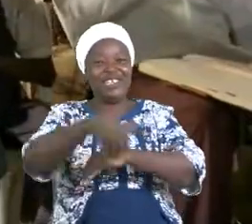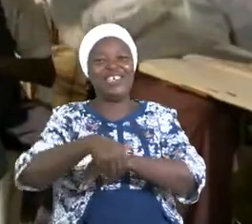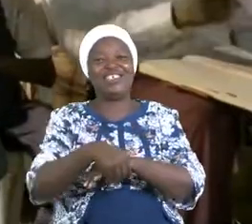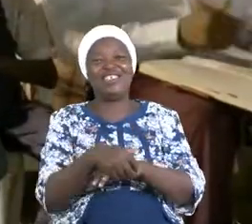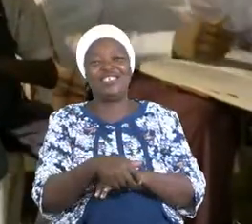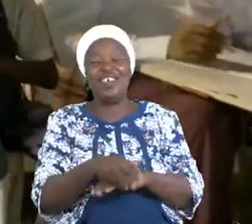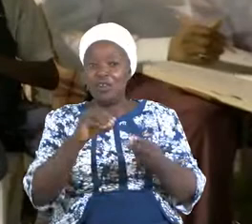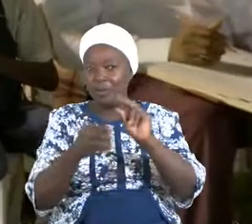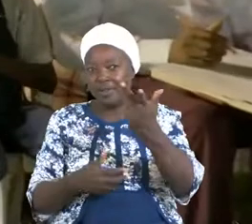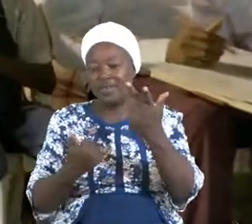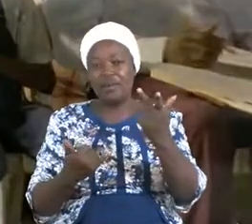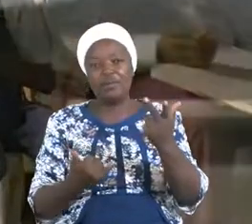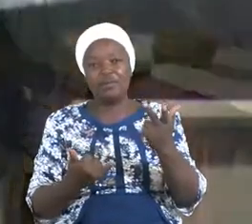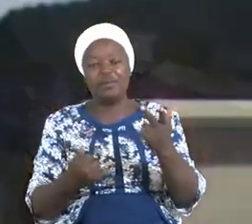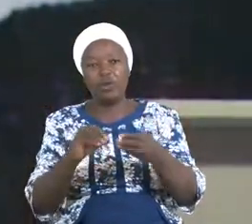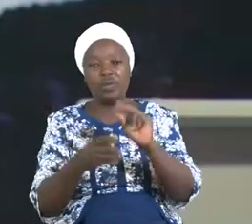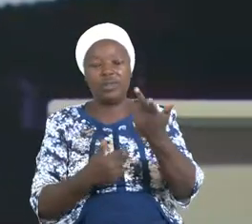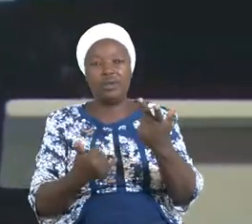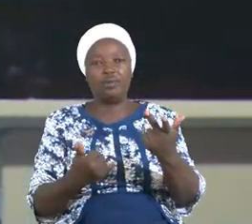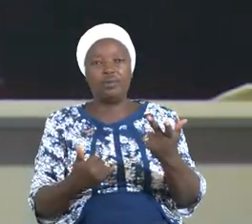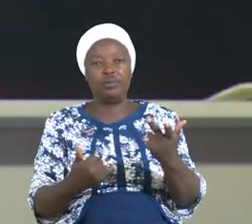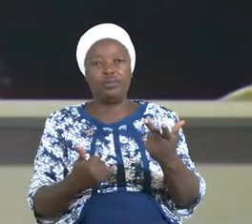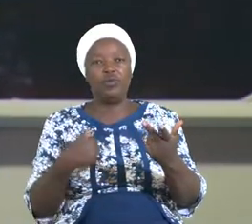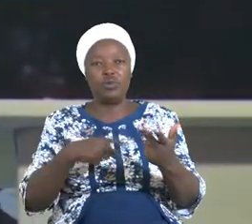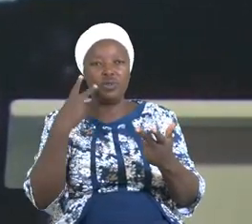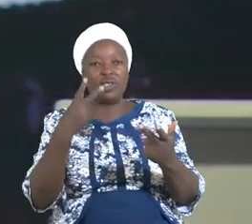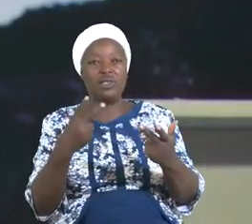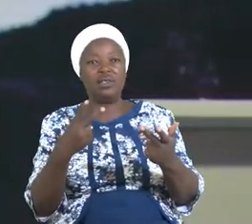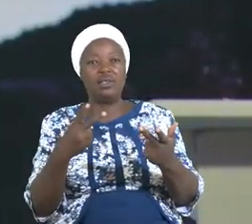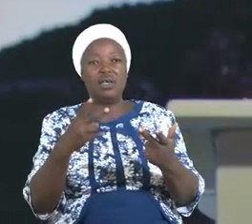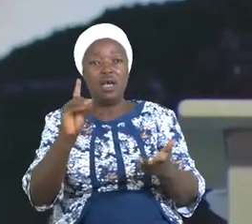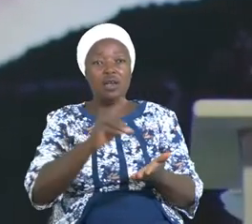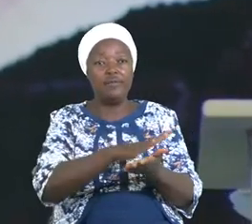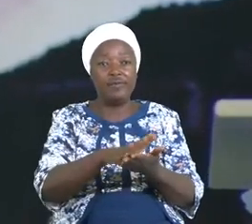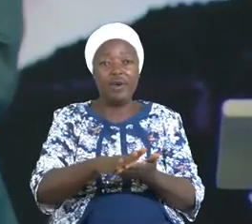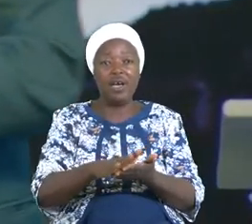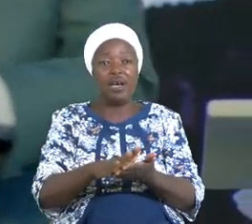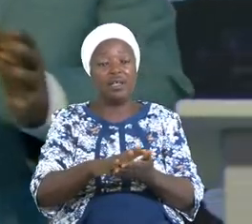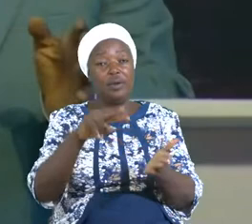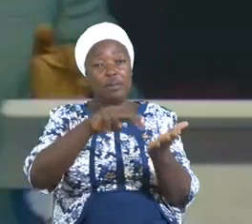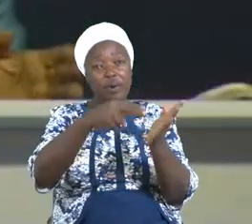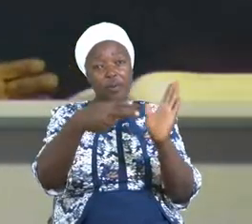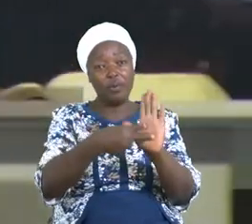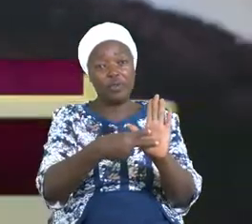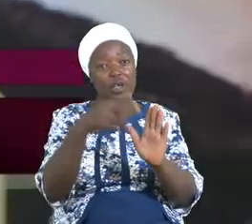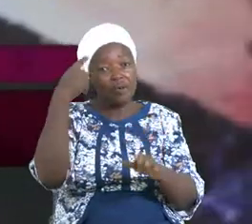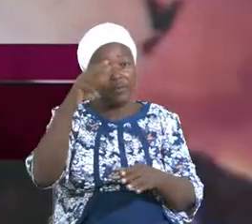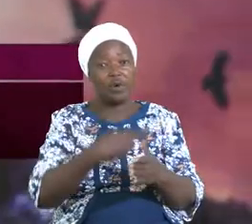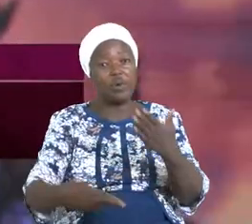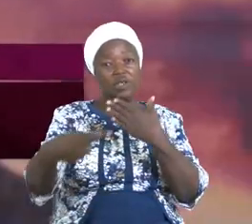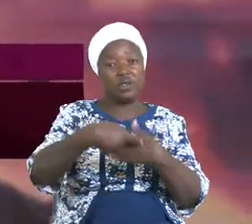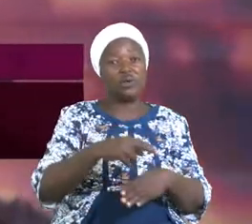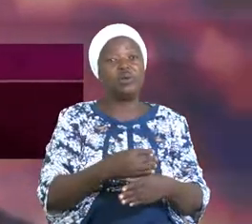three here. Number three, we're looking at divine purpose for restored